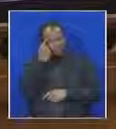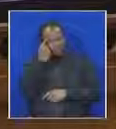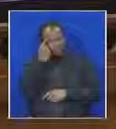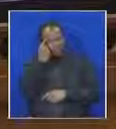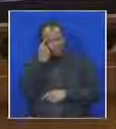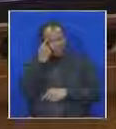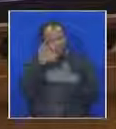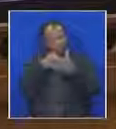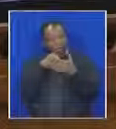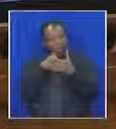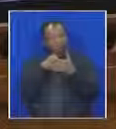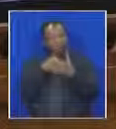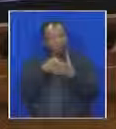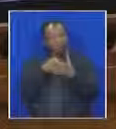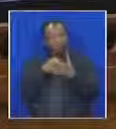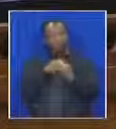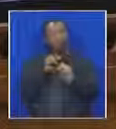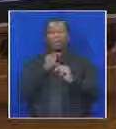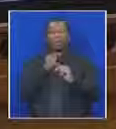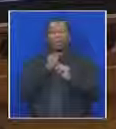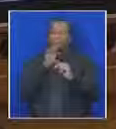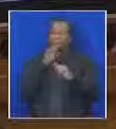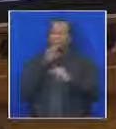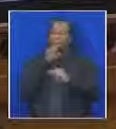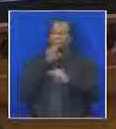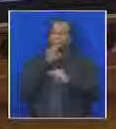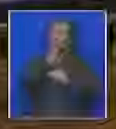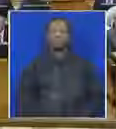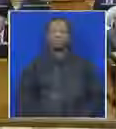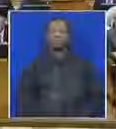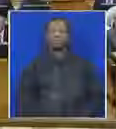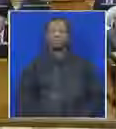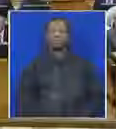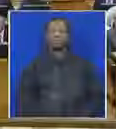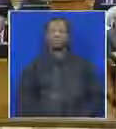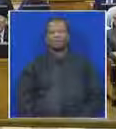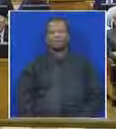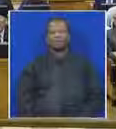extent are the apex leaders of the ANC are